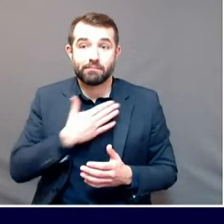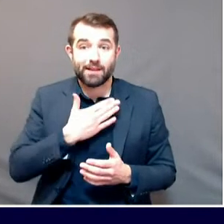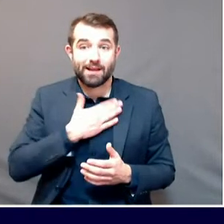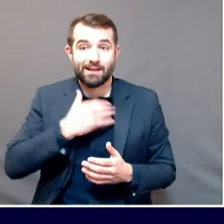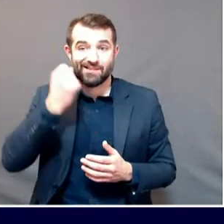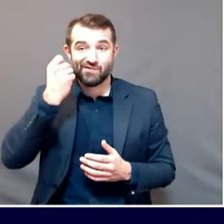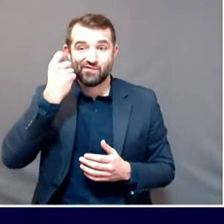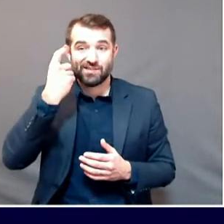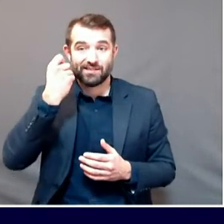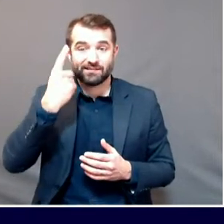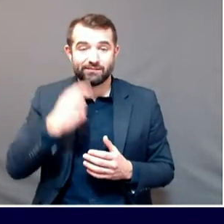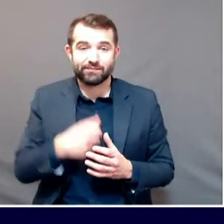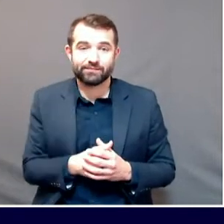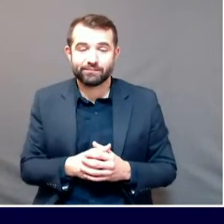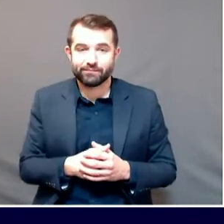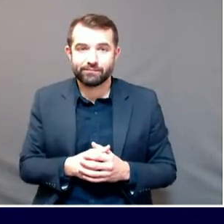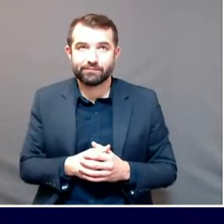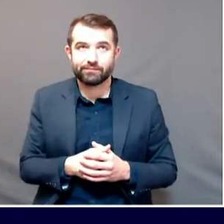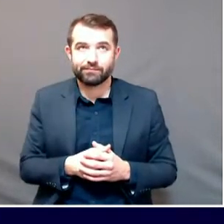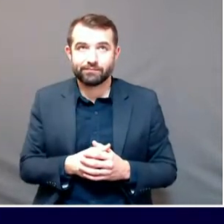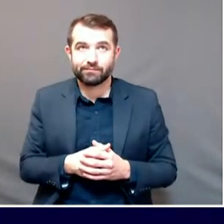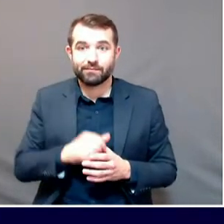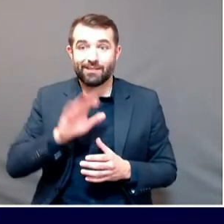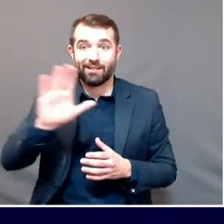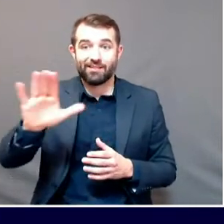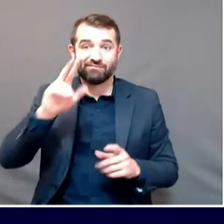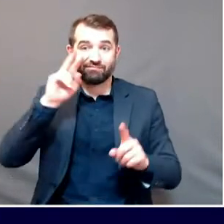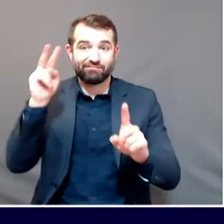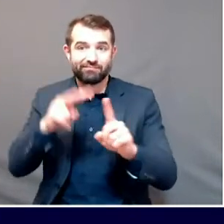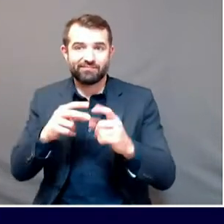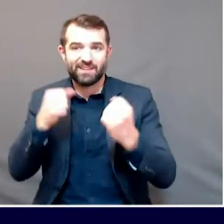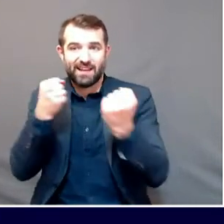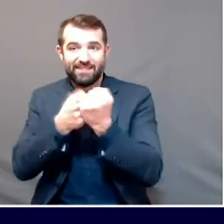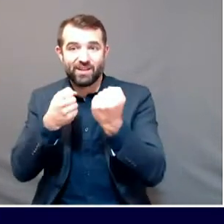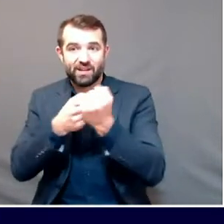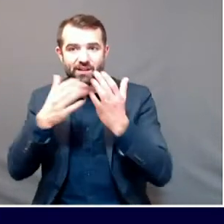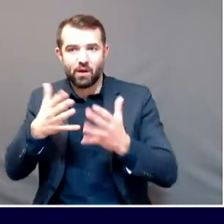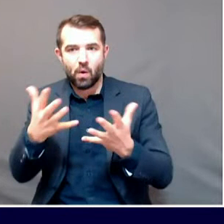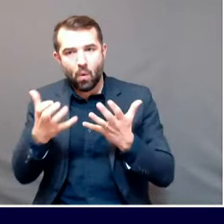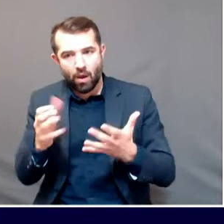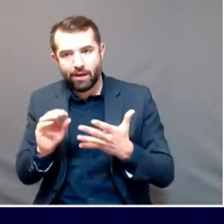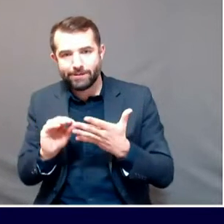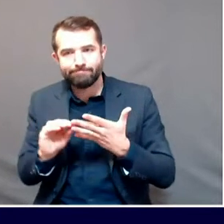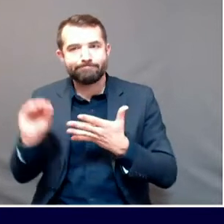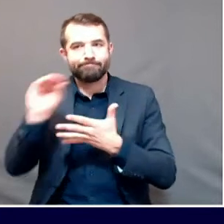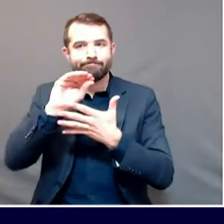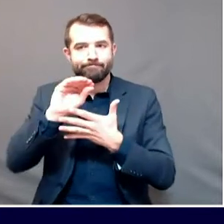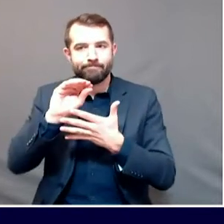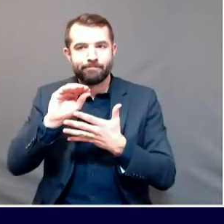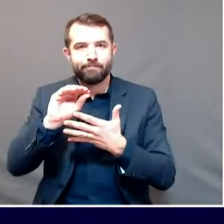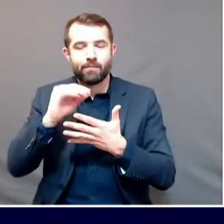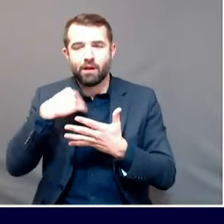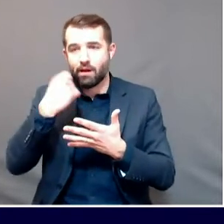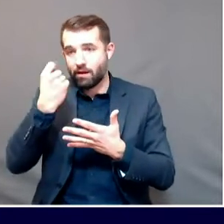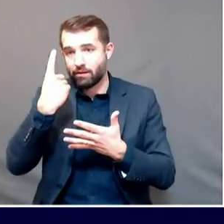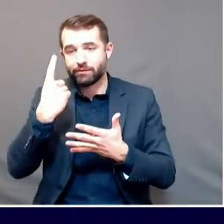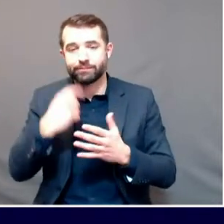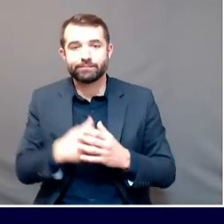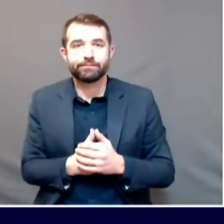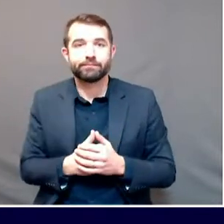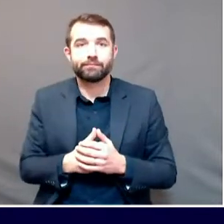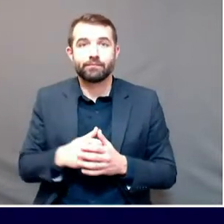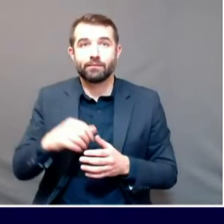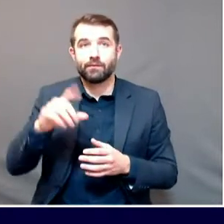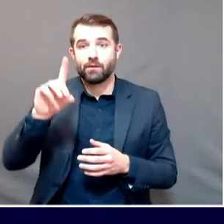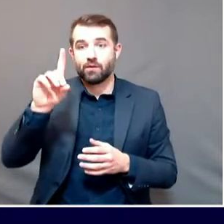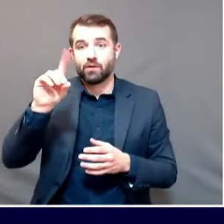the viewpoint, and in fact, just earlier in the week, I had the privilege of chatting with the Permanent Commission, where a number of